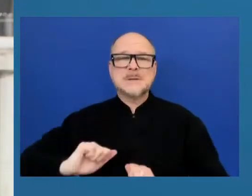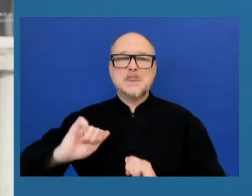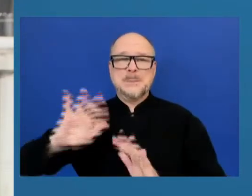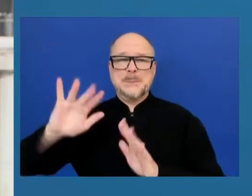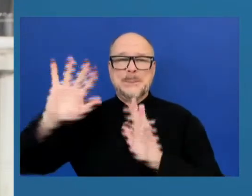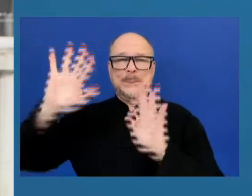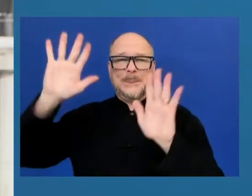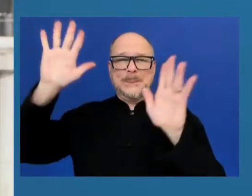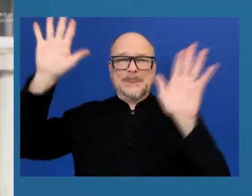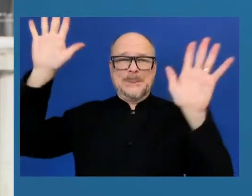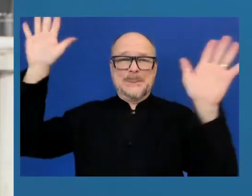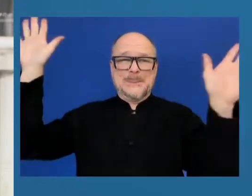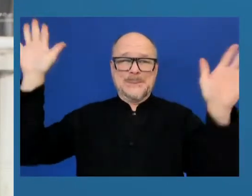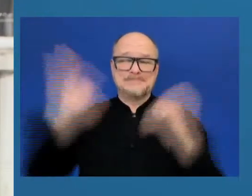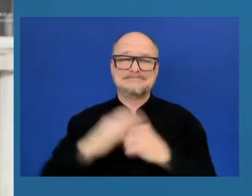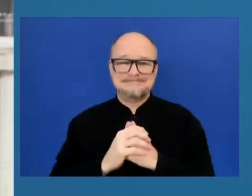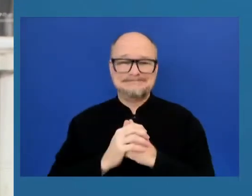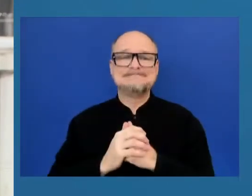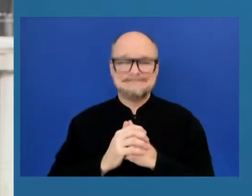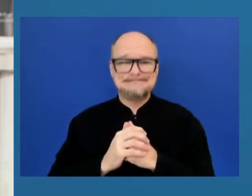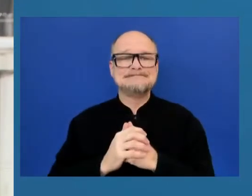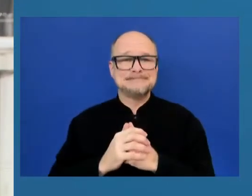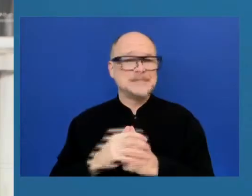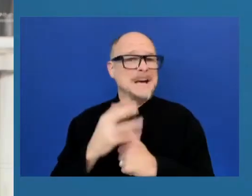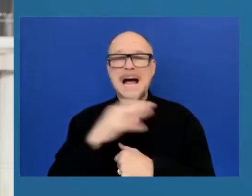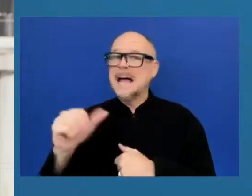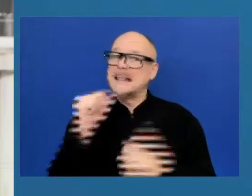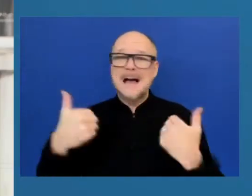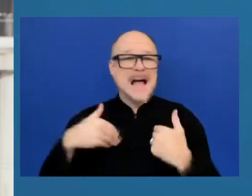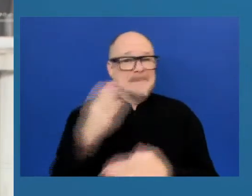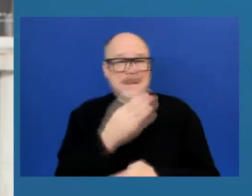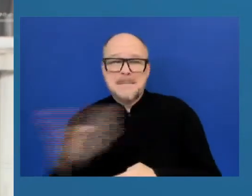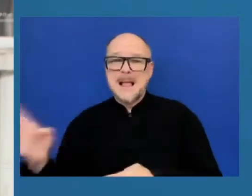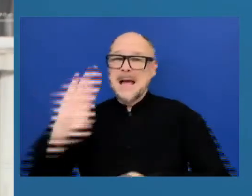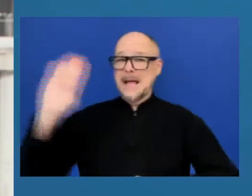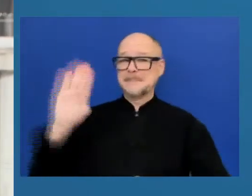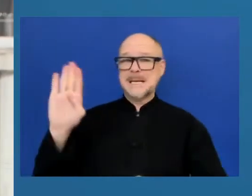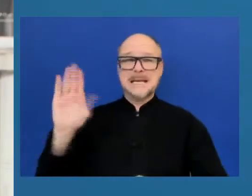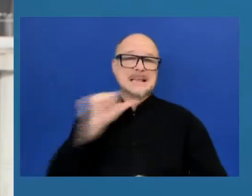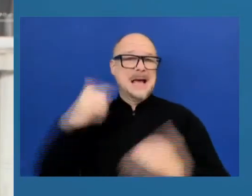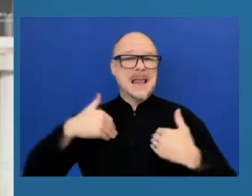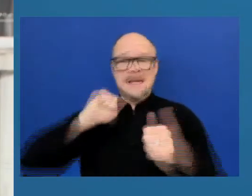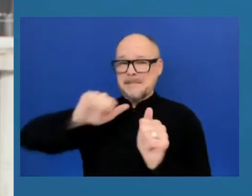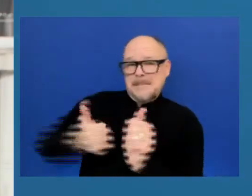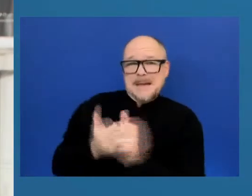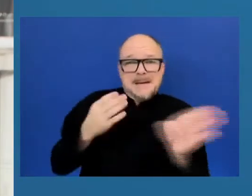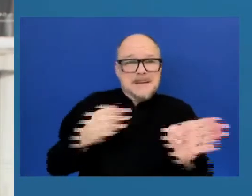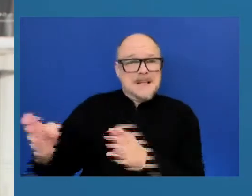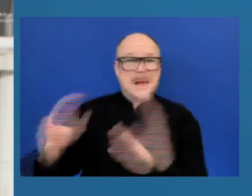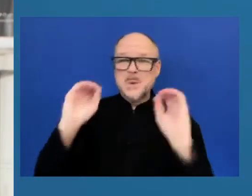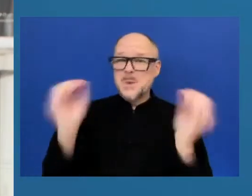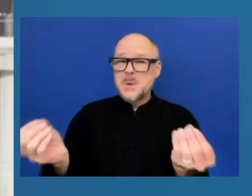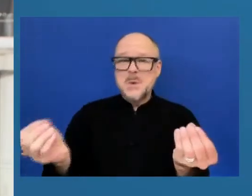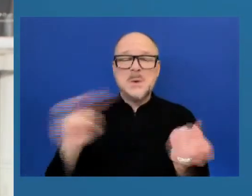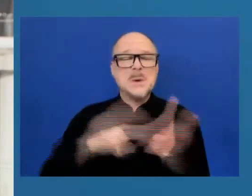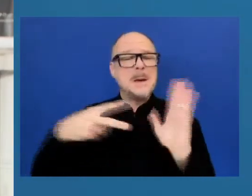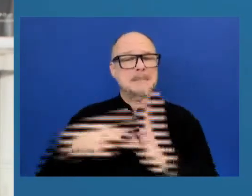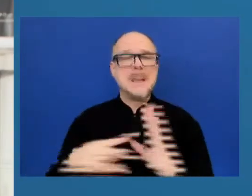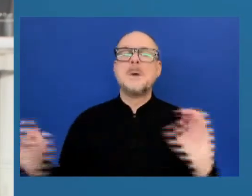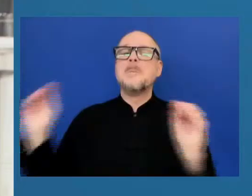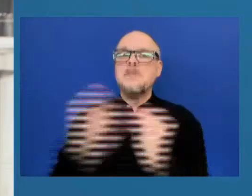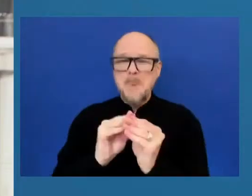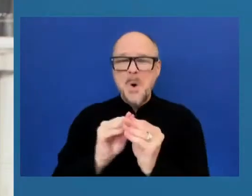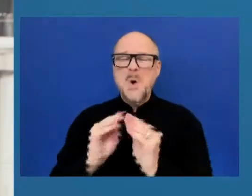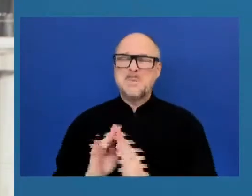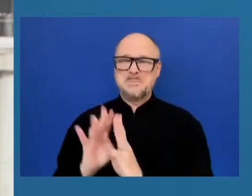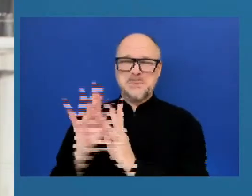of that. There just wasn't a plan B. I understand it, but there was not a plan B. So more air pollution downstate,